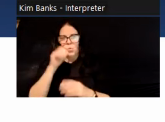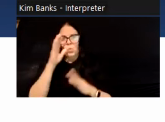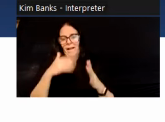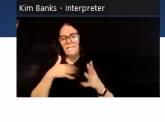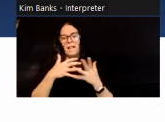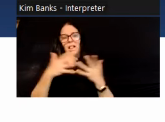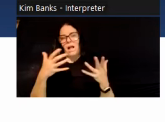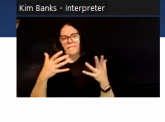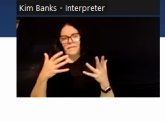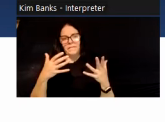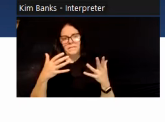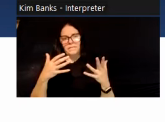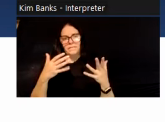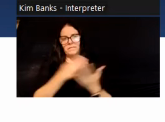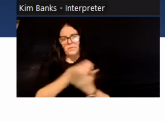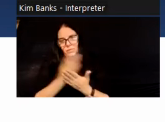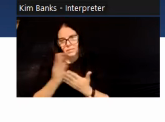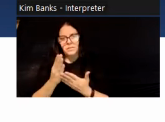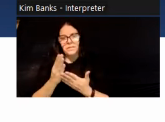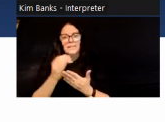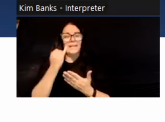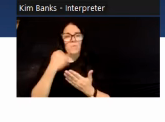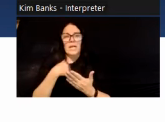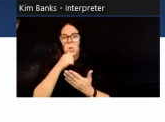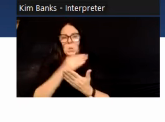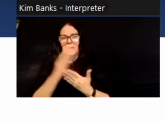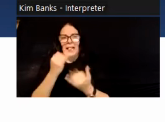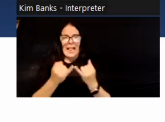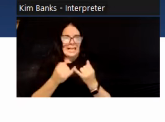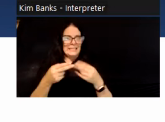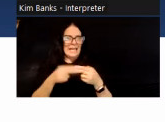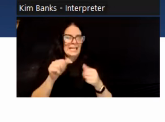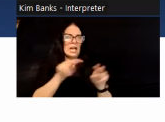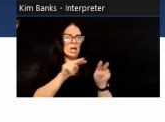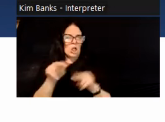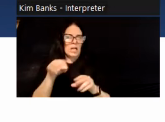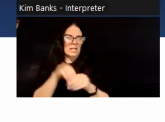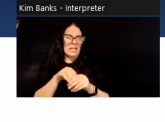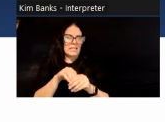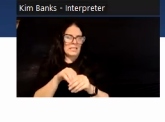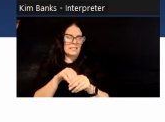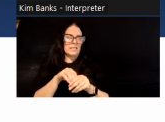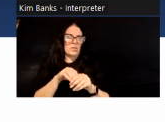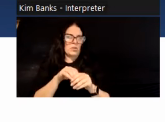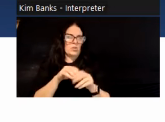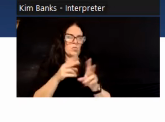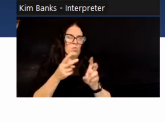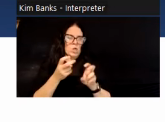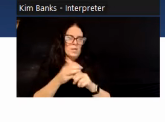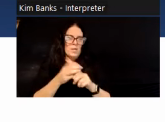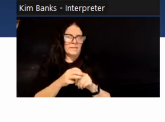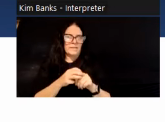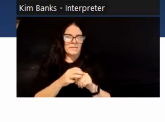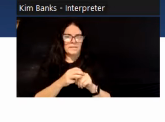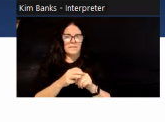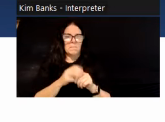of to get through today. Even if we don't get through the last couple of slides, you can view them in the recording, but there isn't